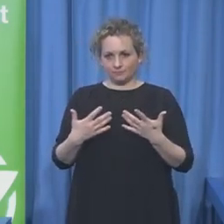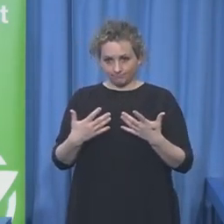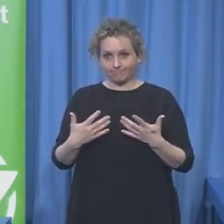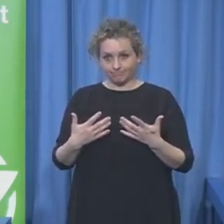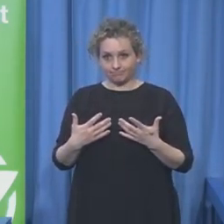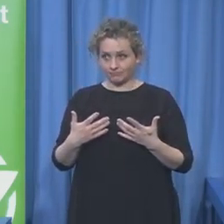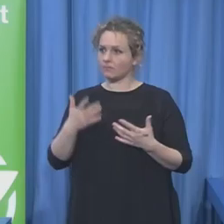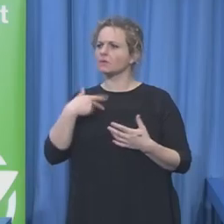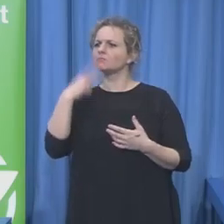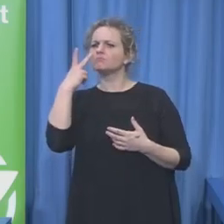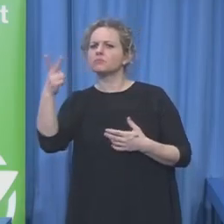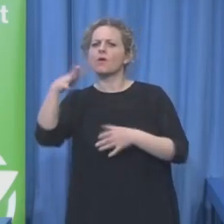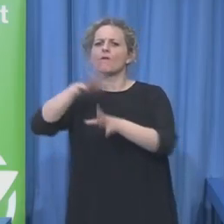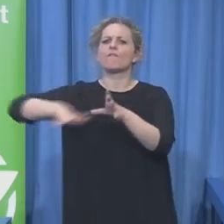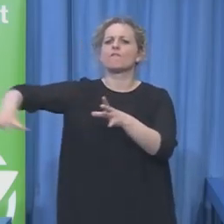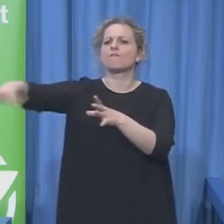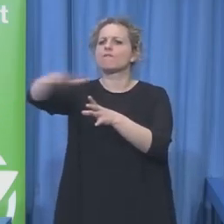very much